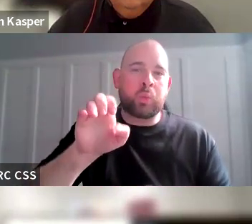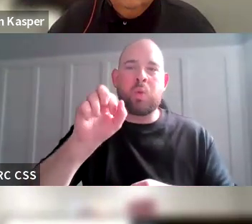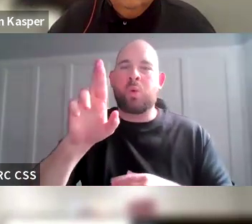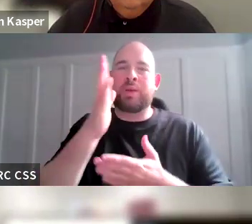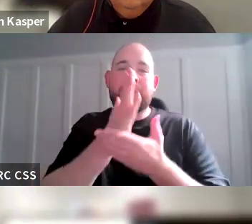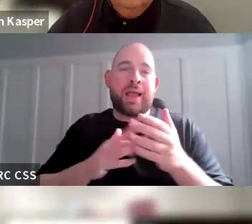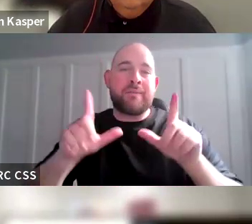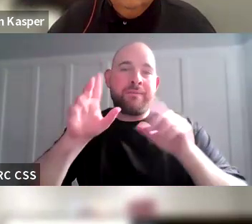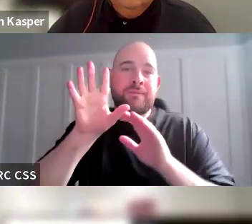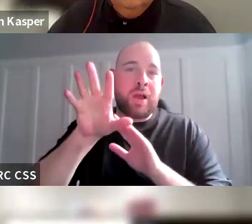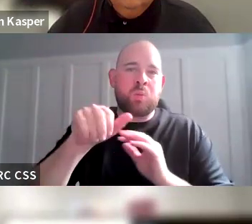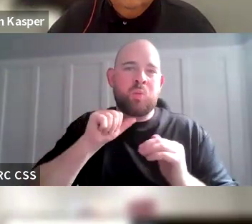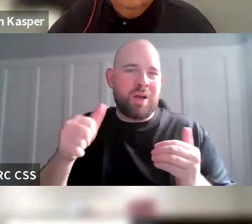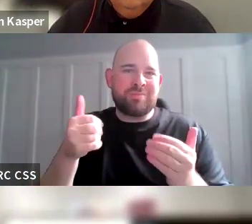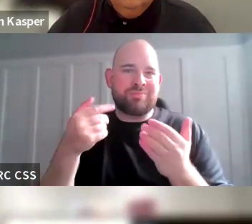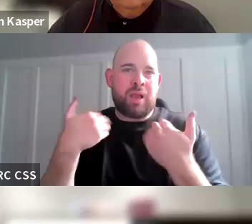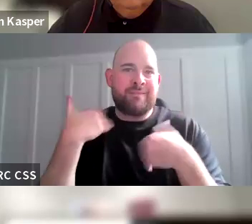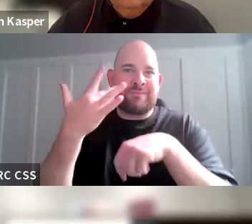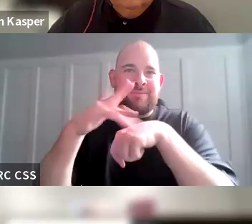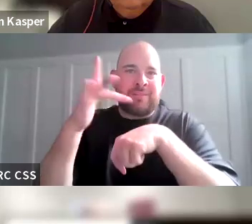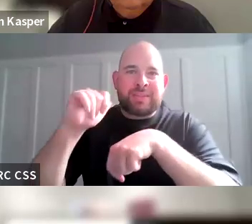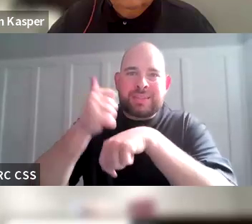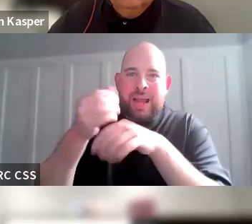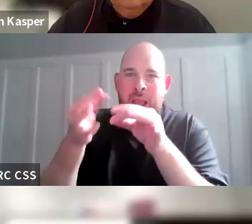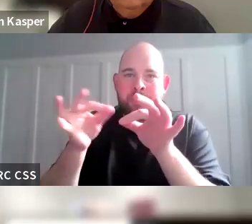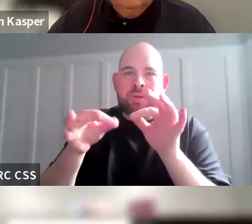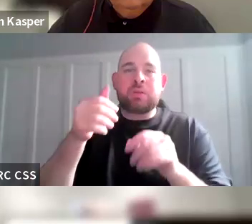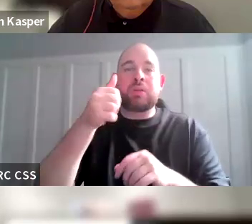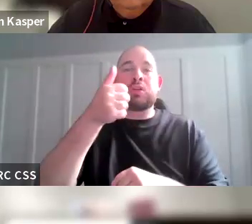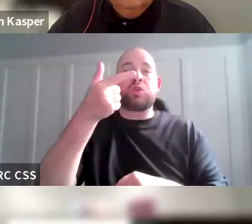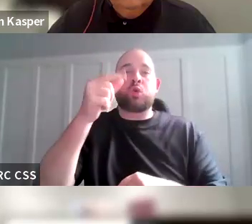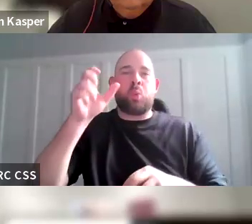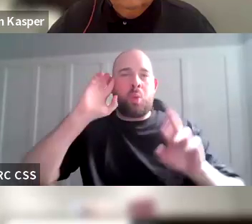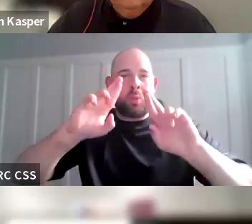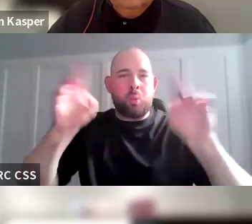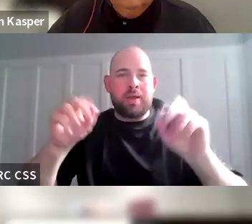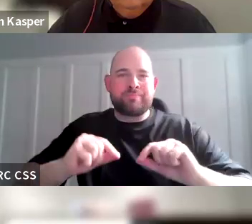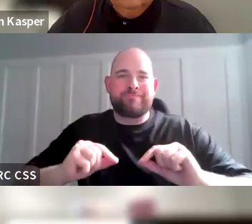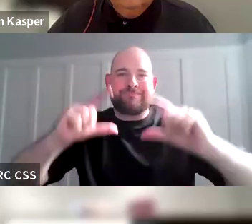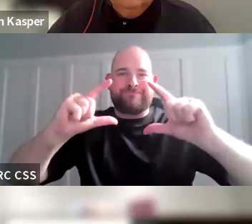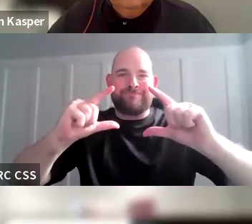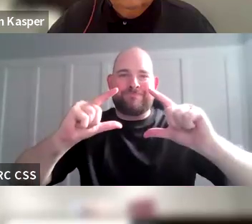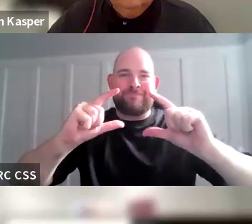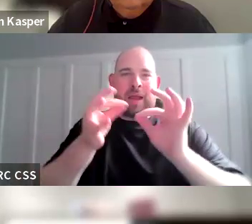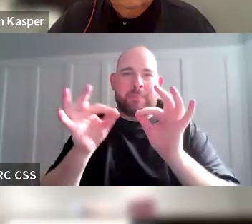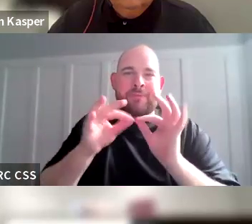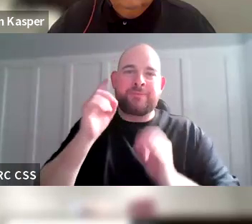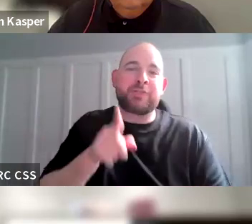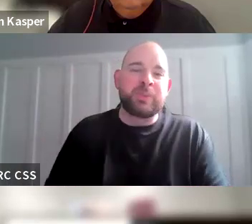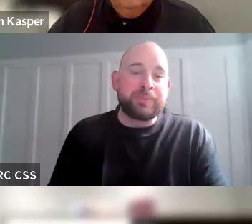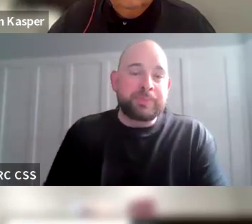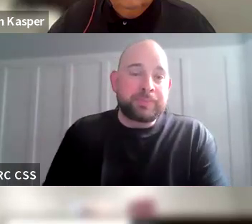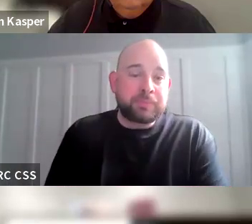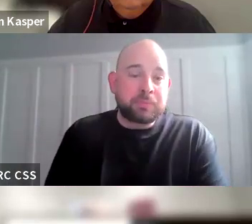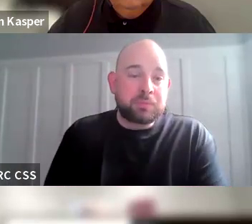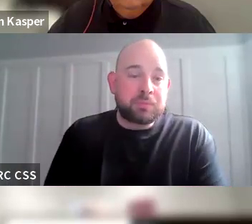There are some platforms like YouTube or videos that don't have captioning available, or it's not embedded. Google has